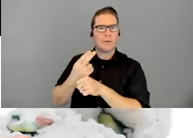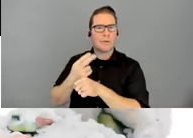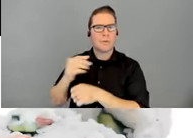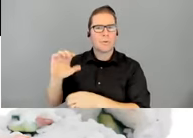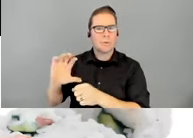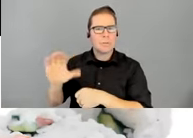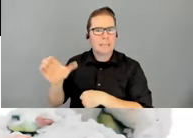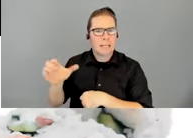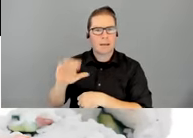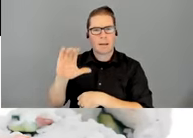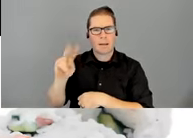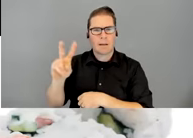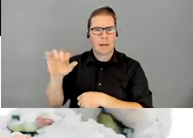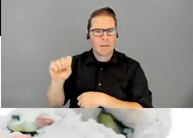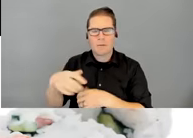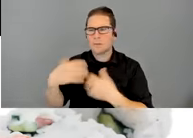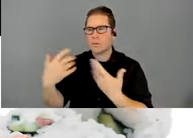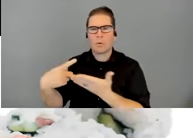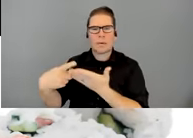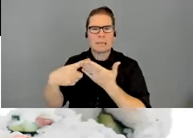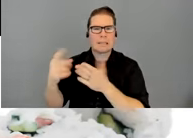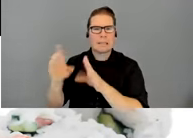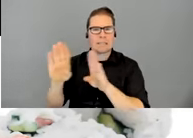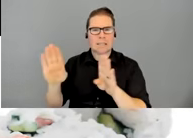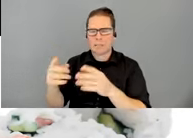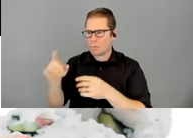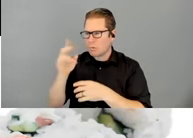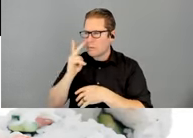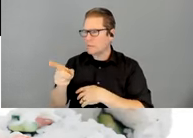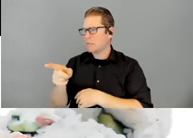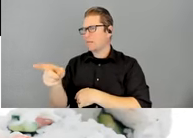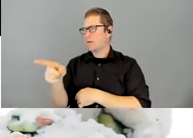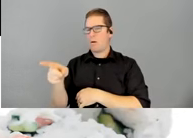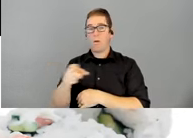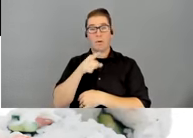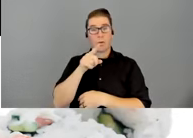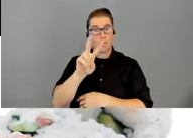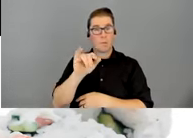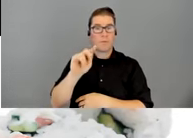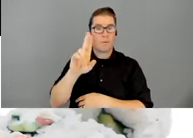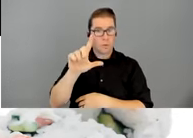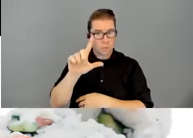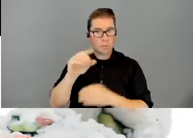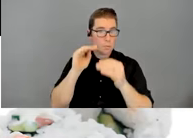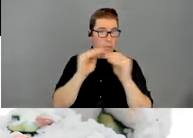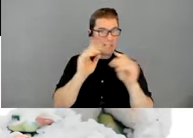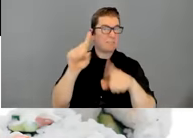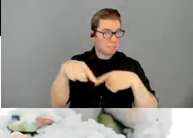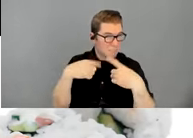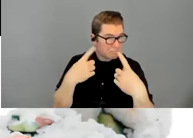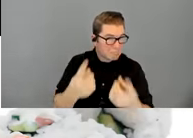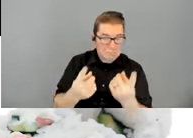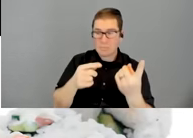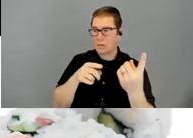boards, or what is being said to other students through communication tools. So we've